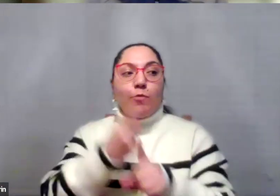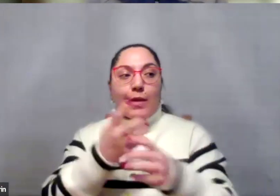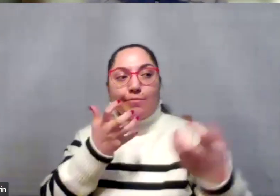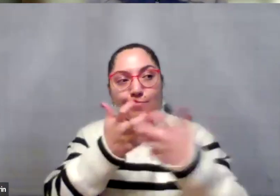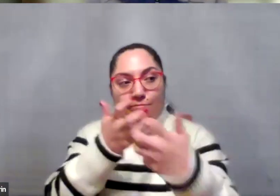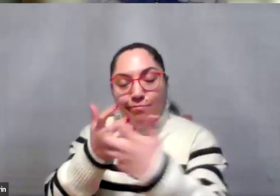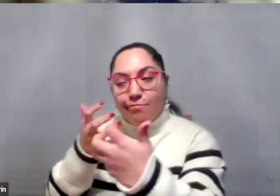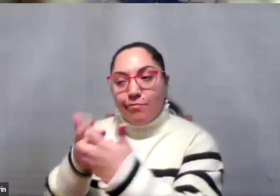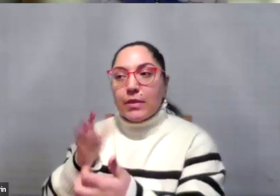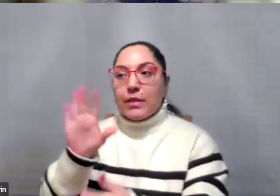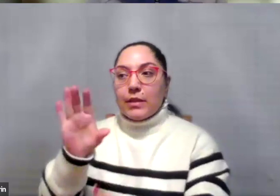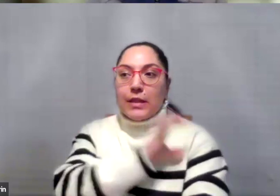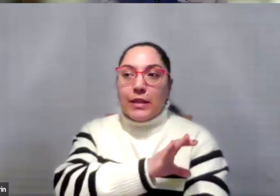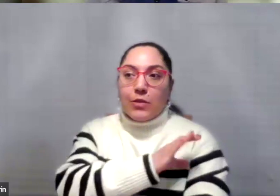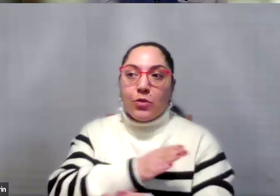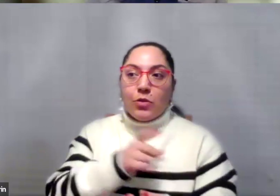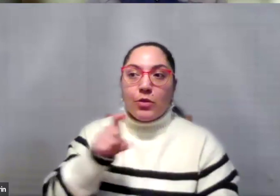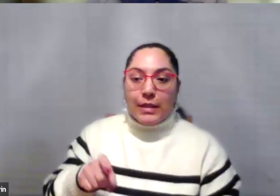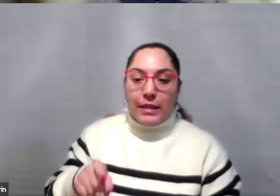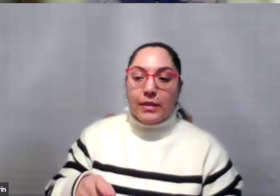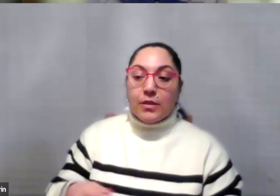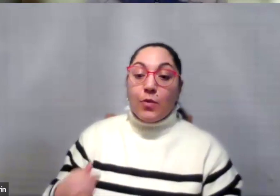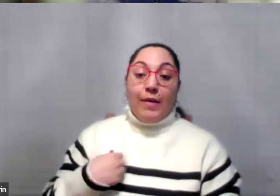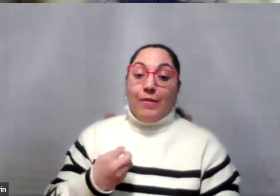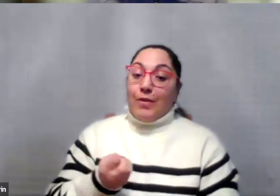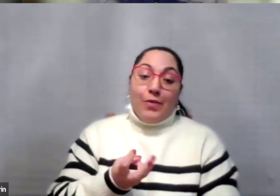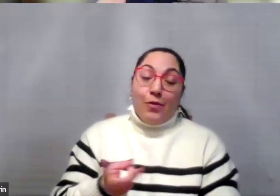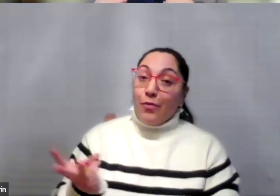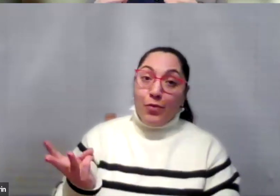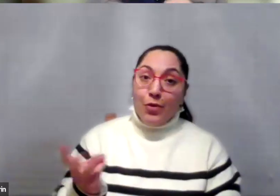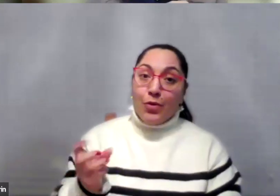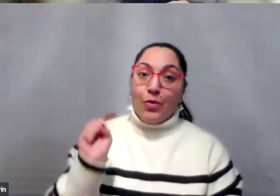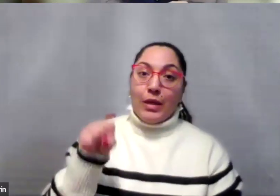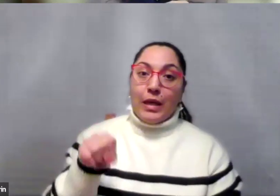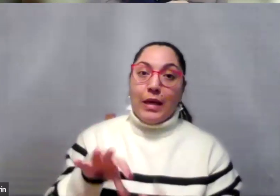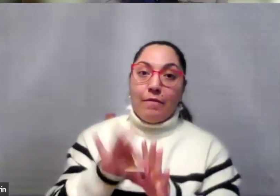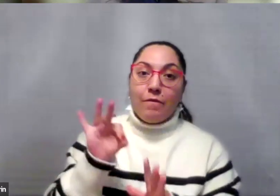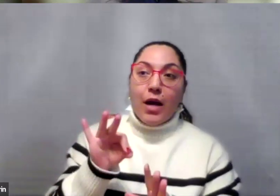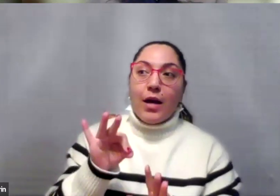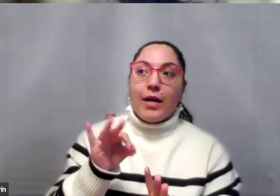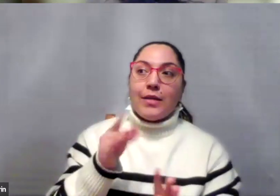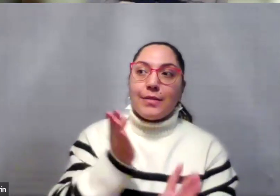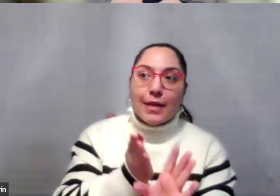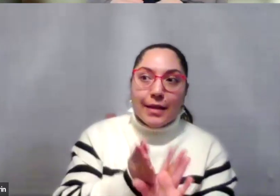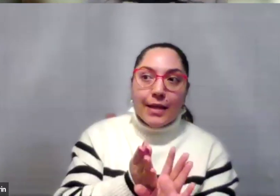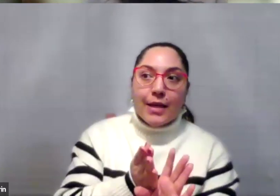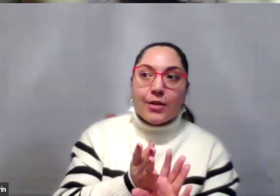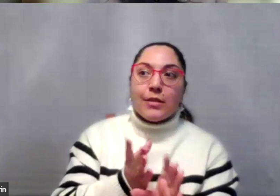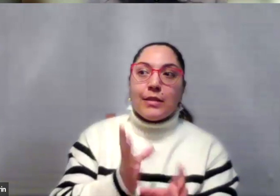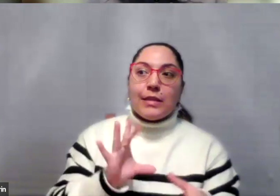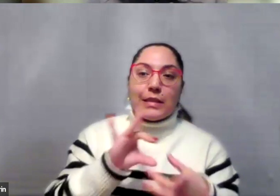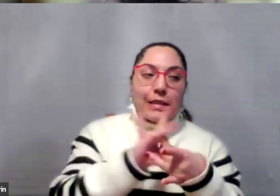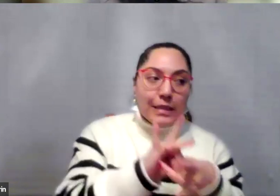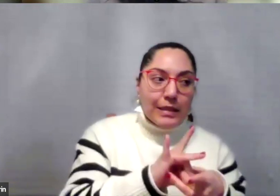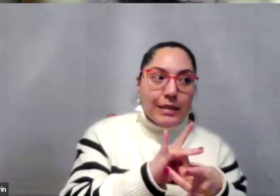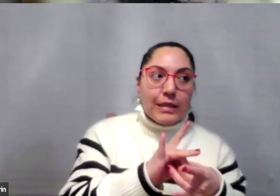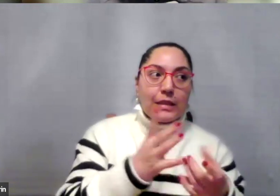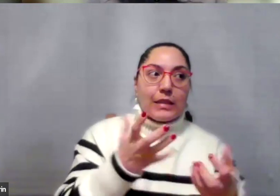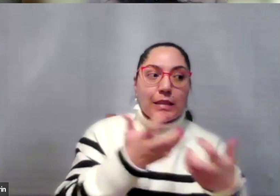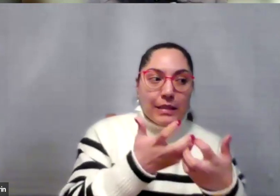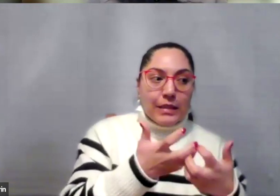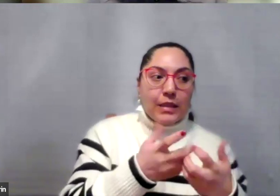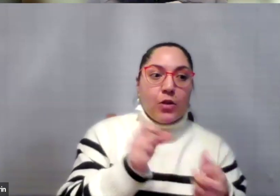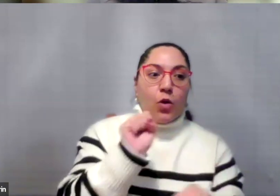their need. And we have very few of them that can find that psychiatric piece and that piece to really work